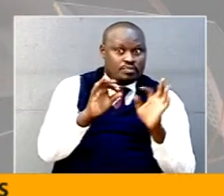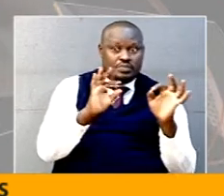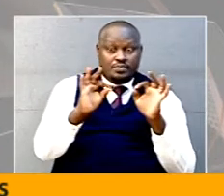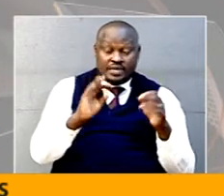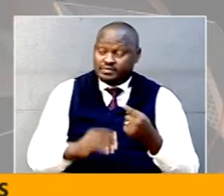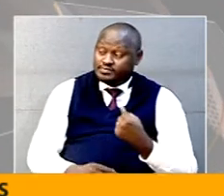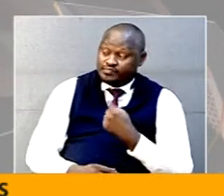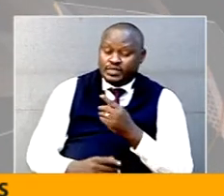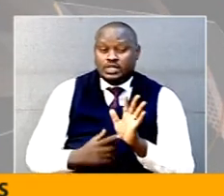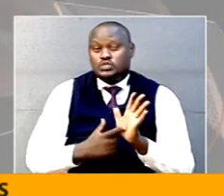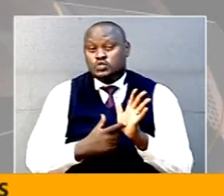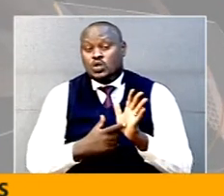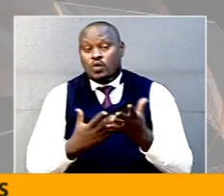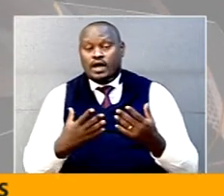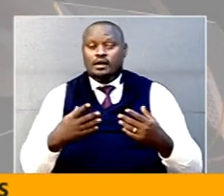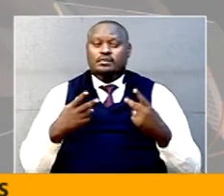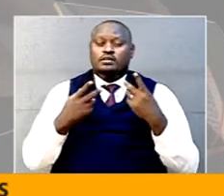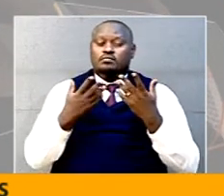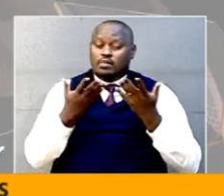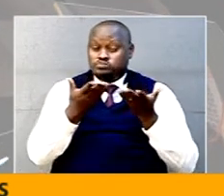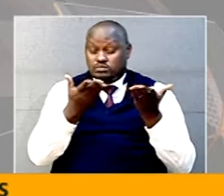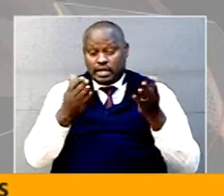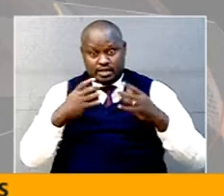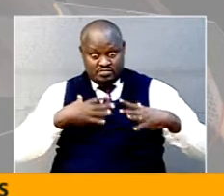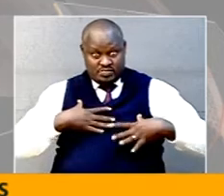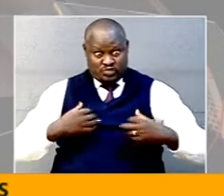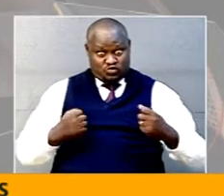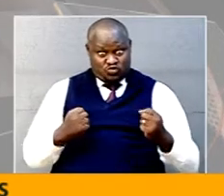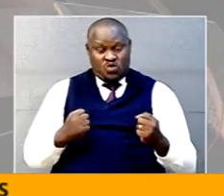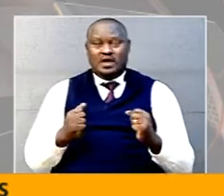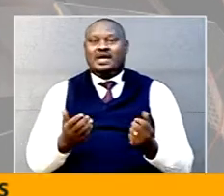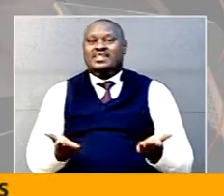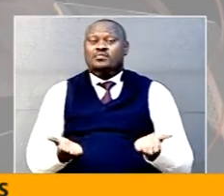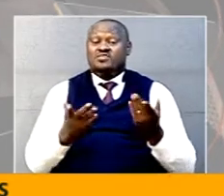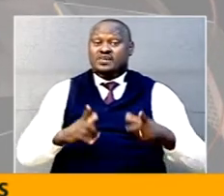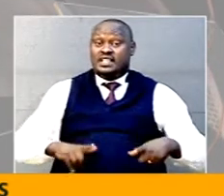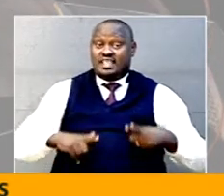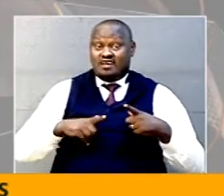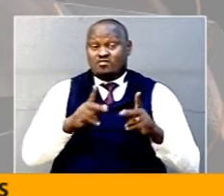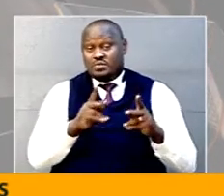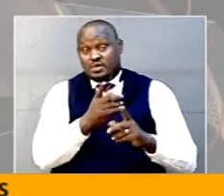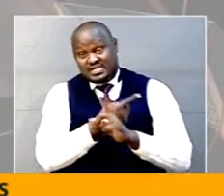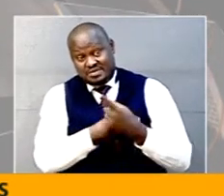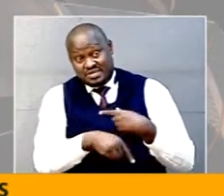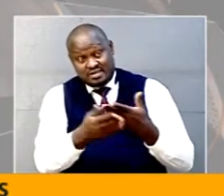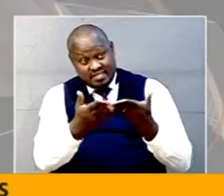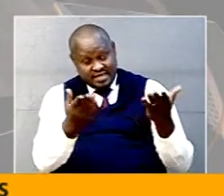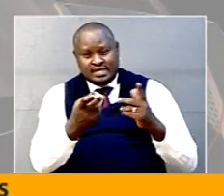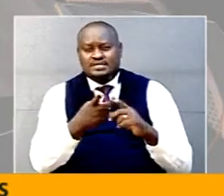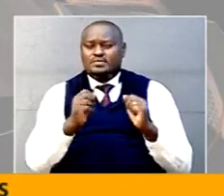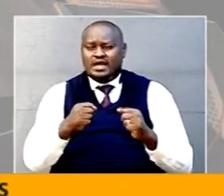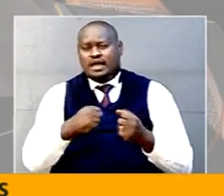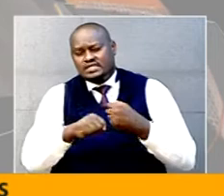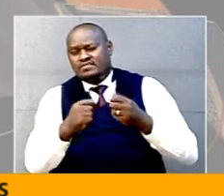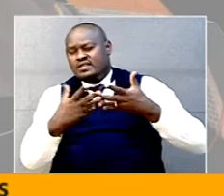Gazamba talks to us, physical literacy helps improve livelihoods of the disabled and also increases physical activity